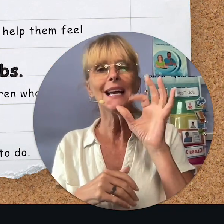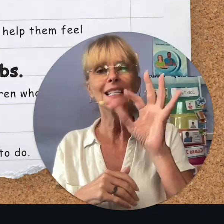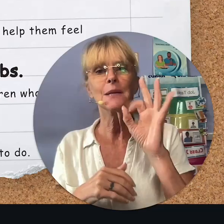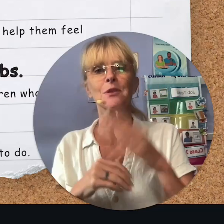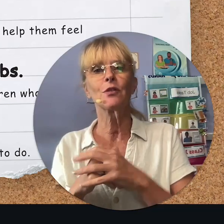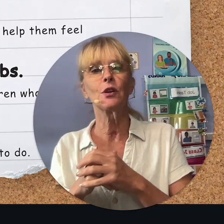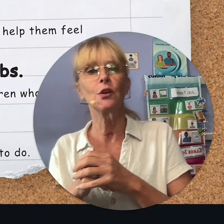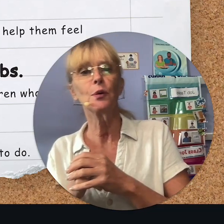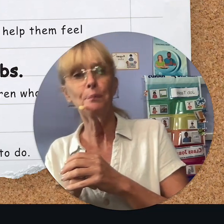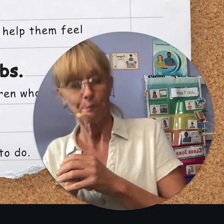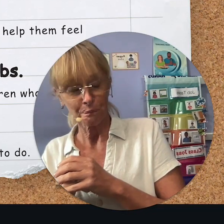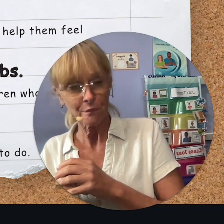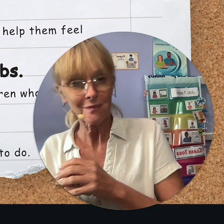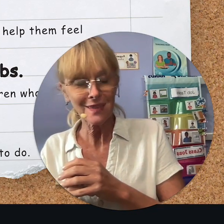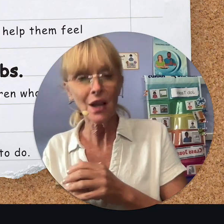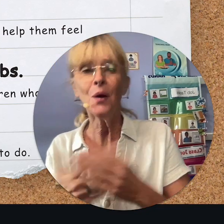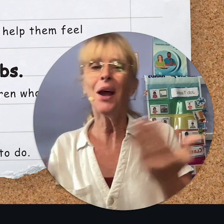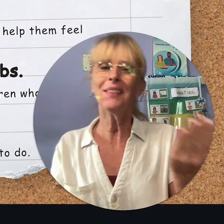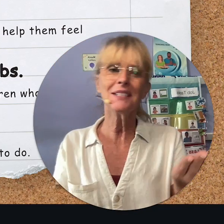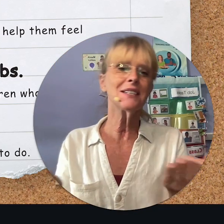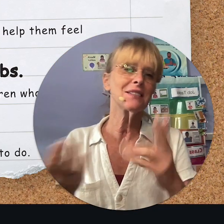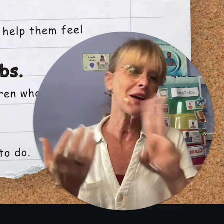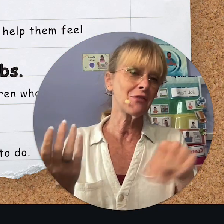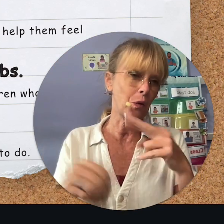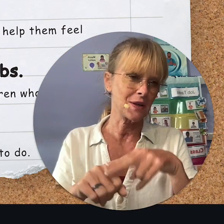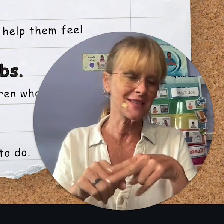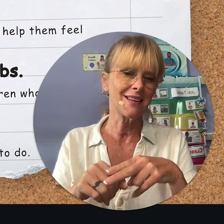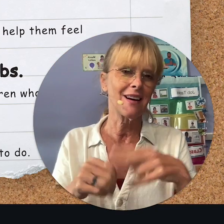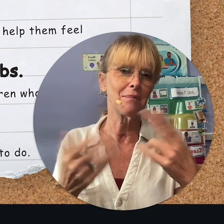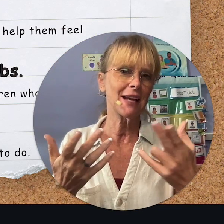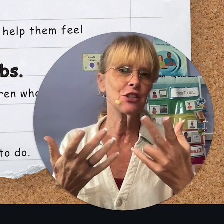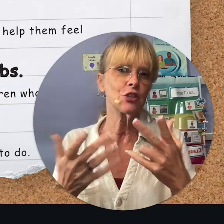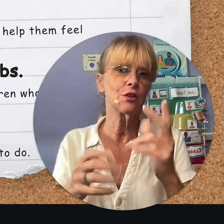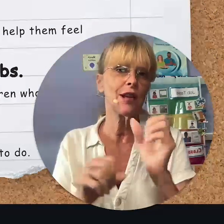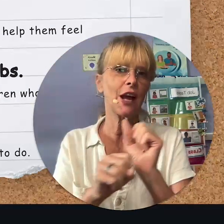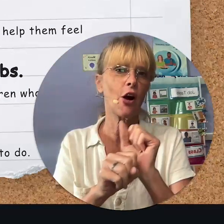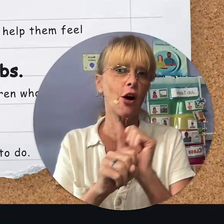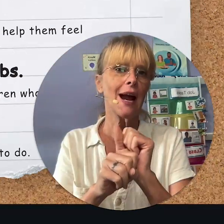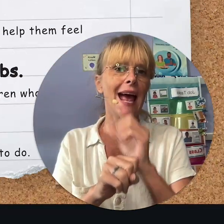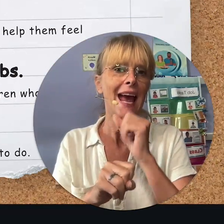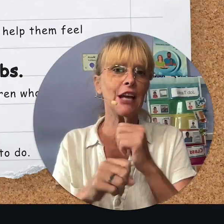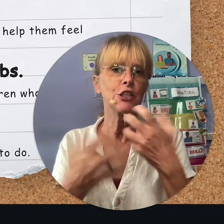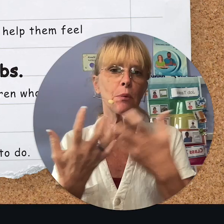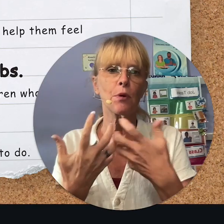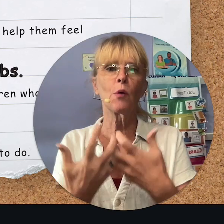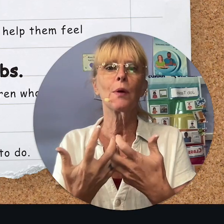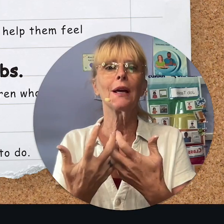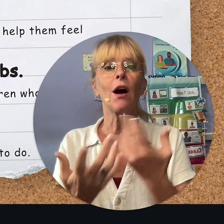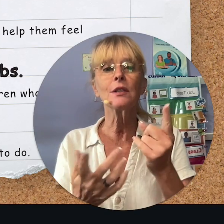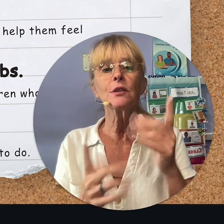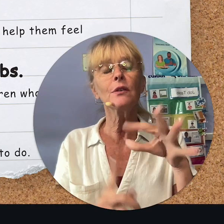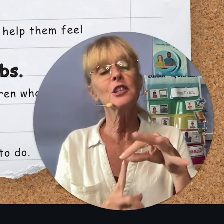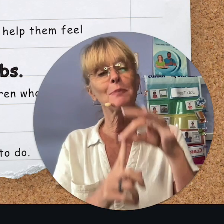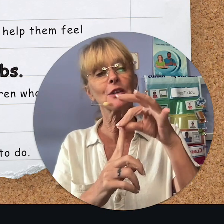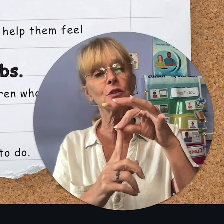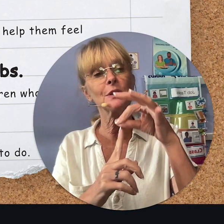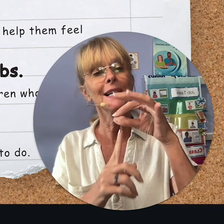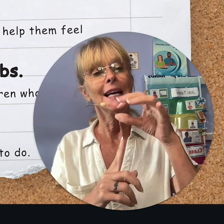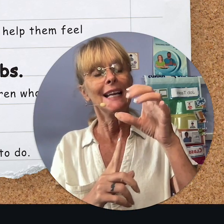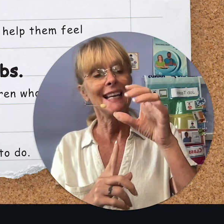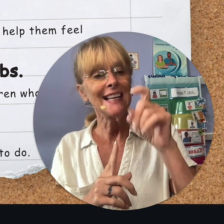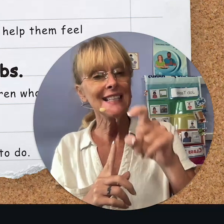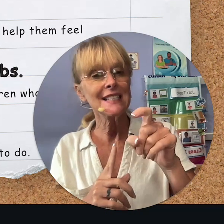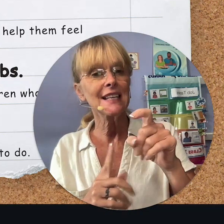more tips for you. This is, of course, making sure they are age appropriate. Also,